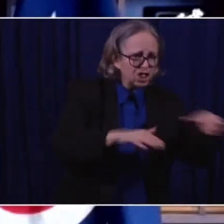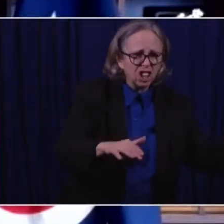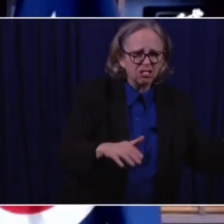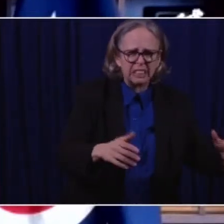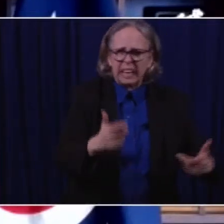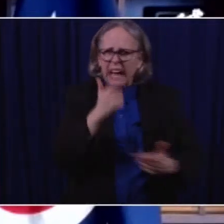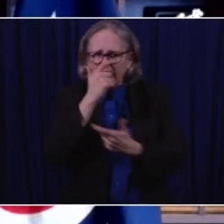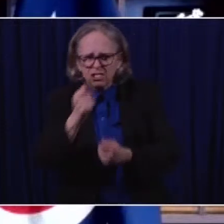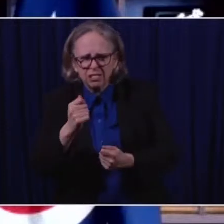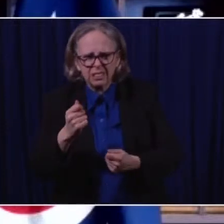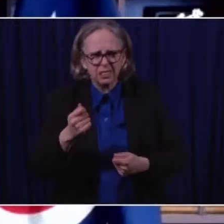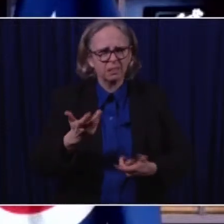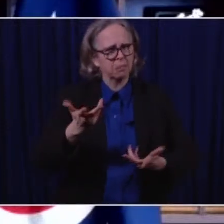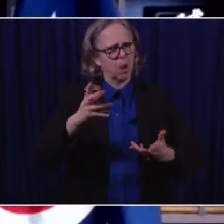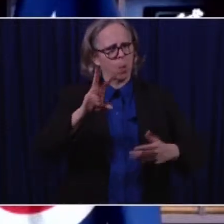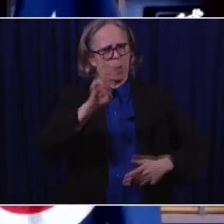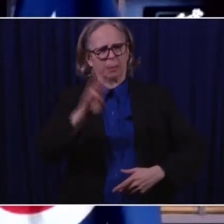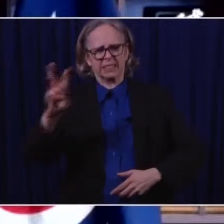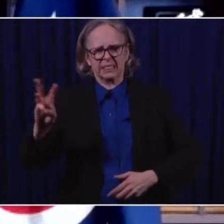apprenticeship.ohio.gov for more information,